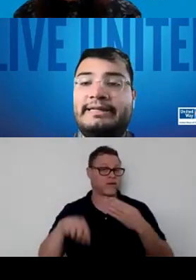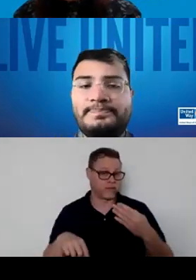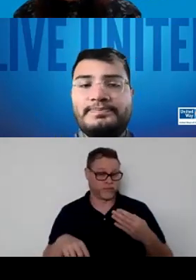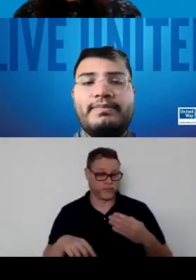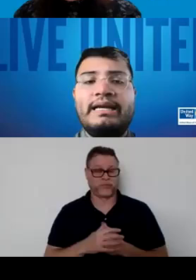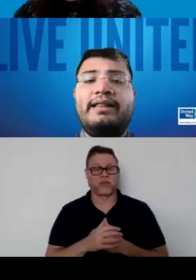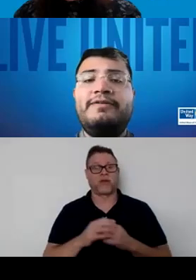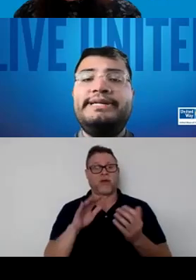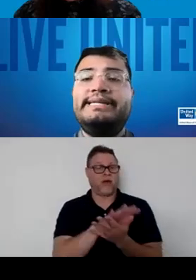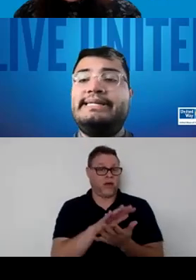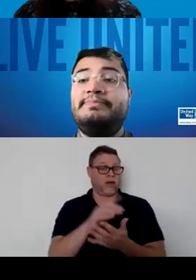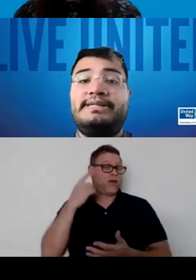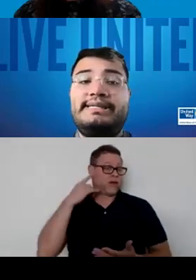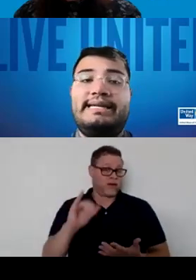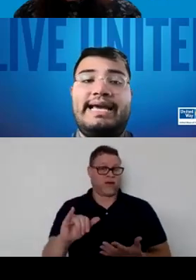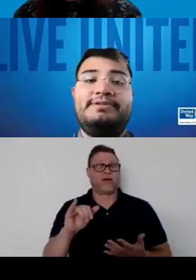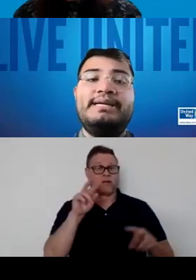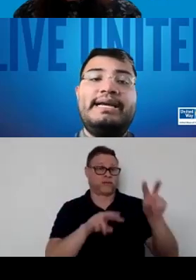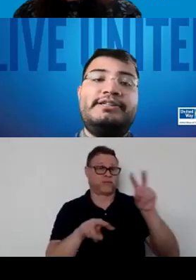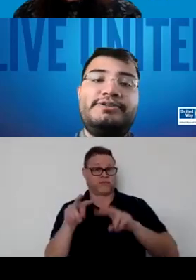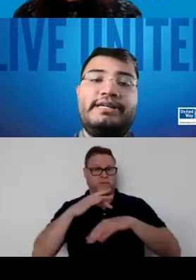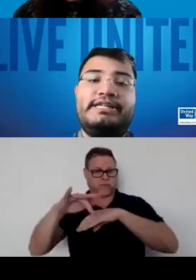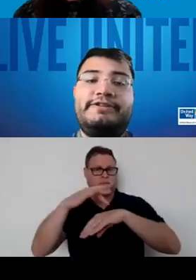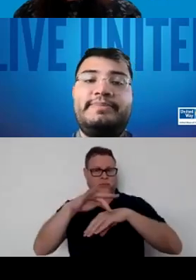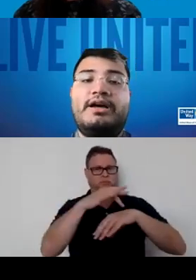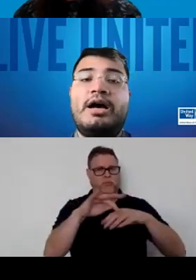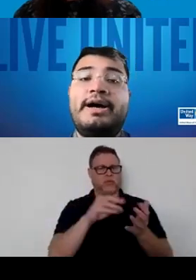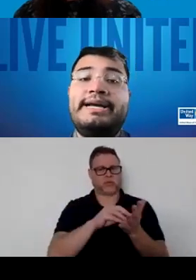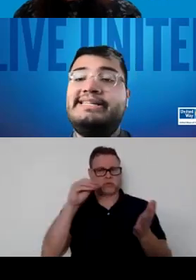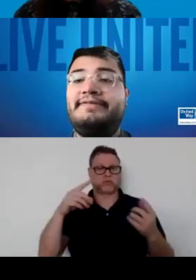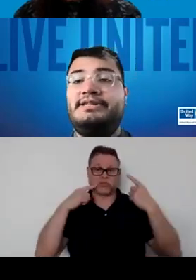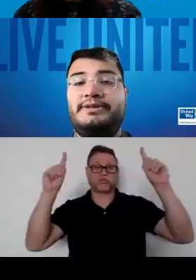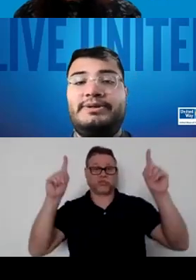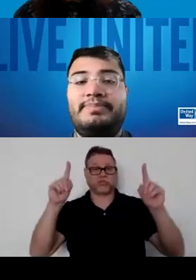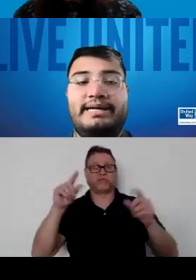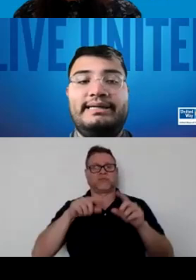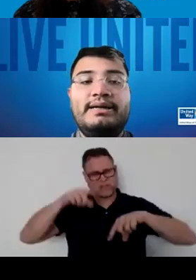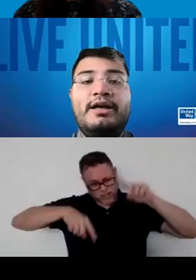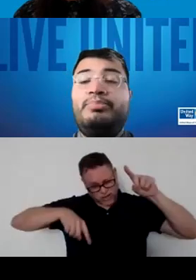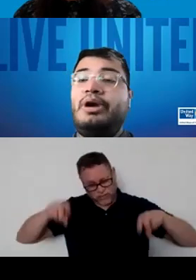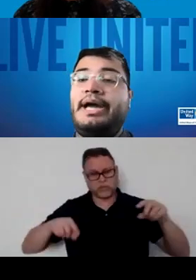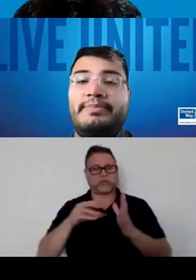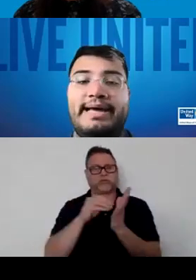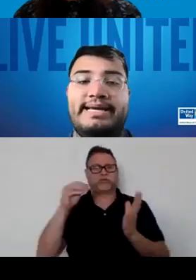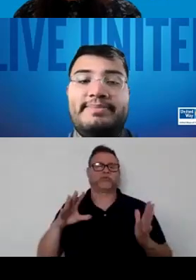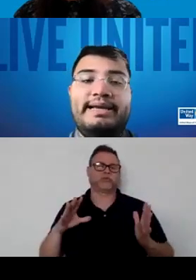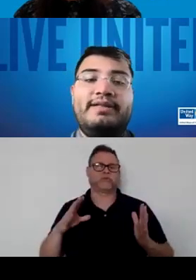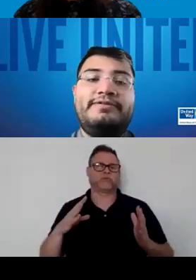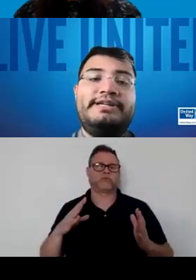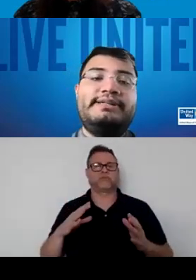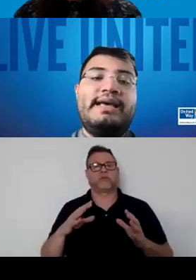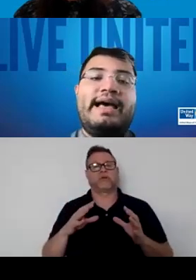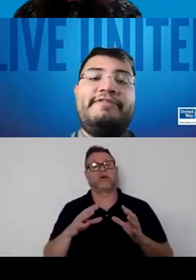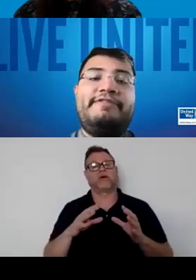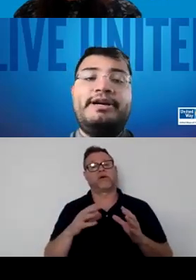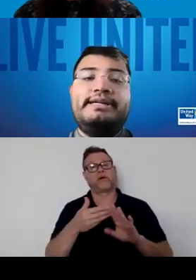academically, California has seen persistent gaps in student achievement among its diverse student body. Prior to the pandemic,